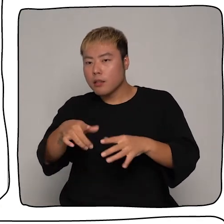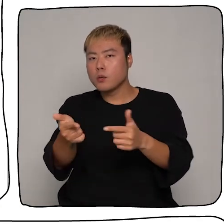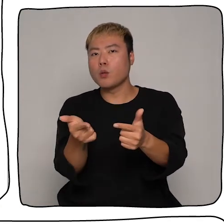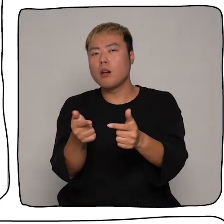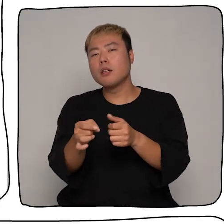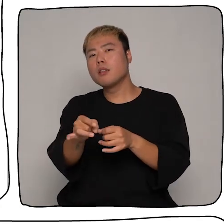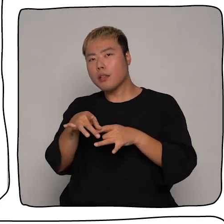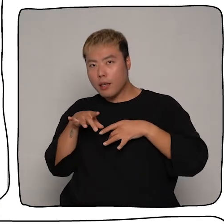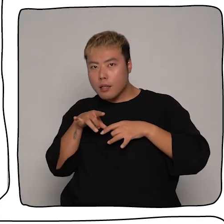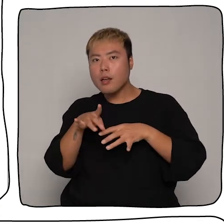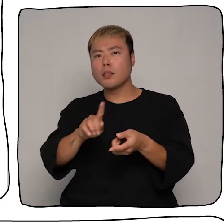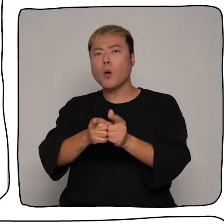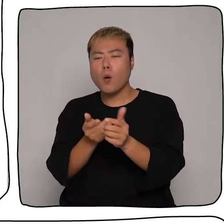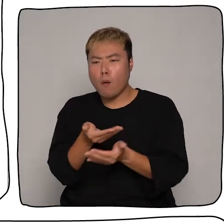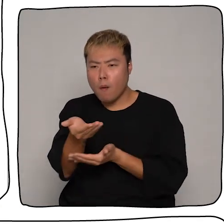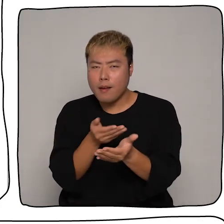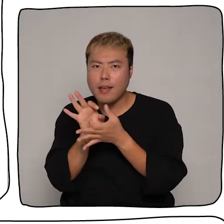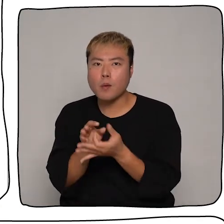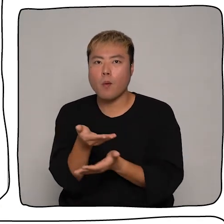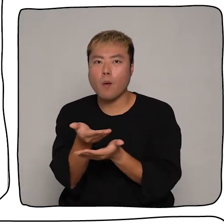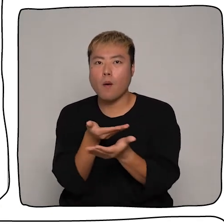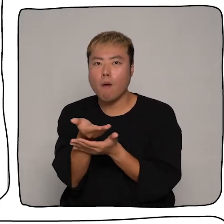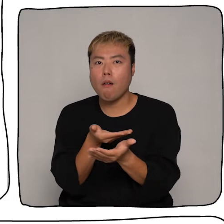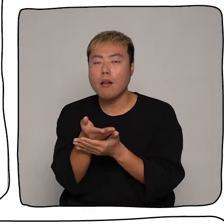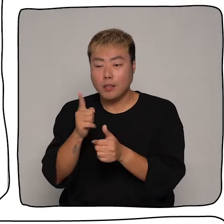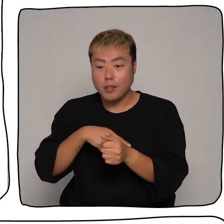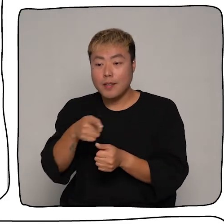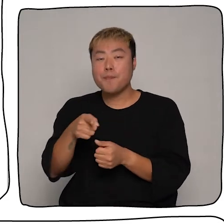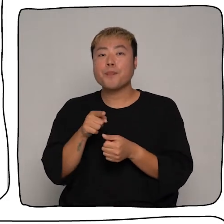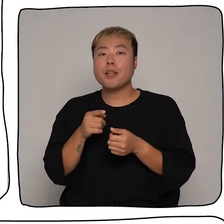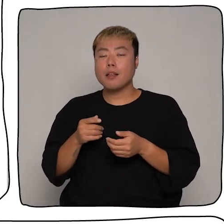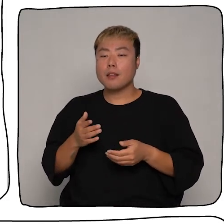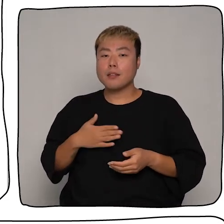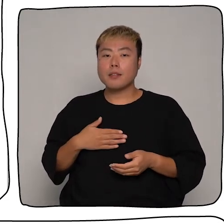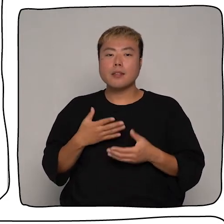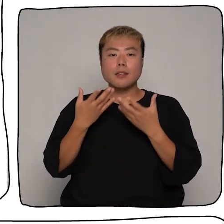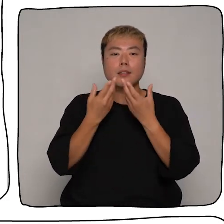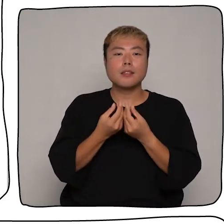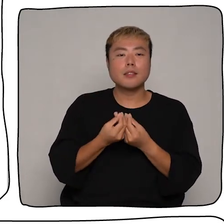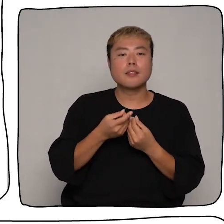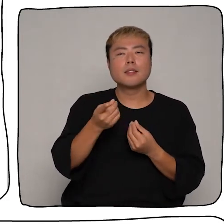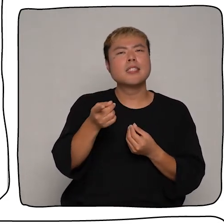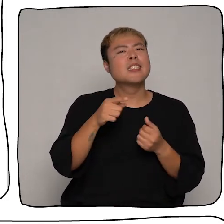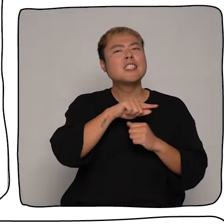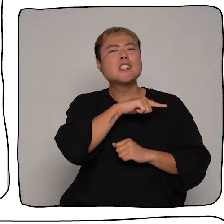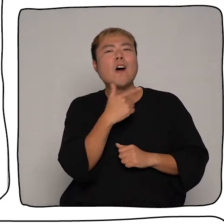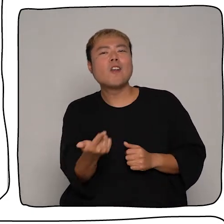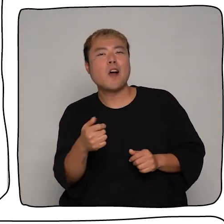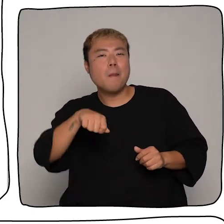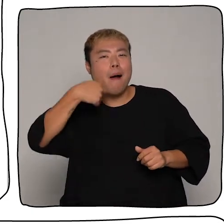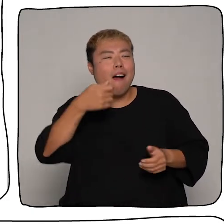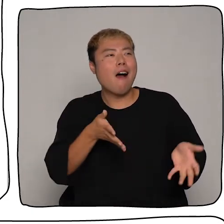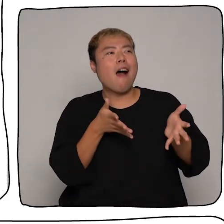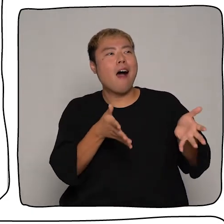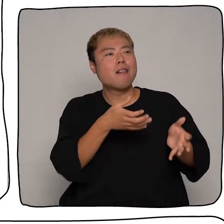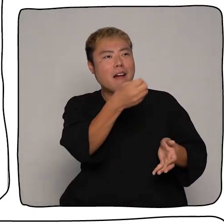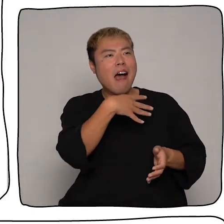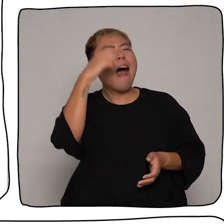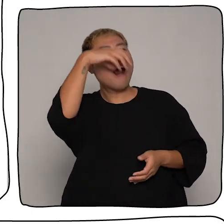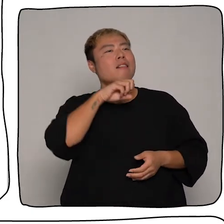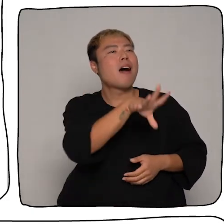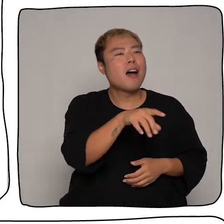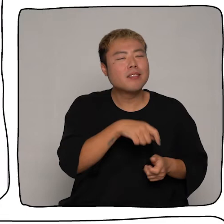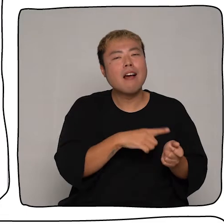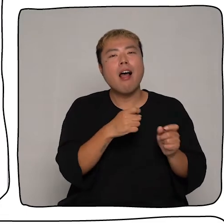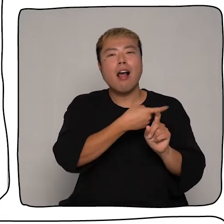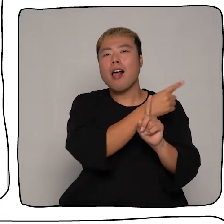And it is much more like a conversation at the dinner table, where topics are improvised through the